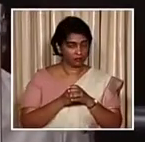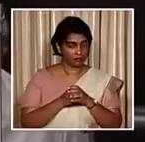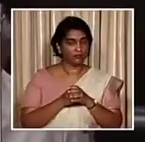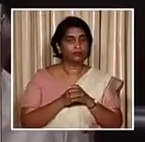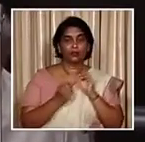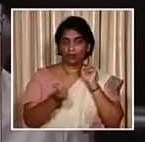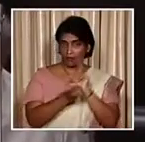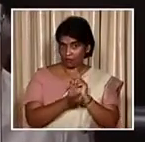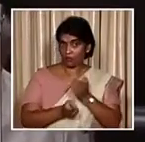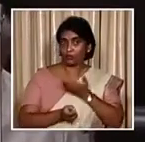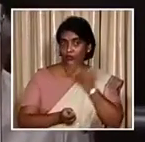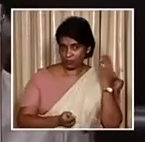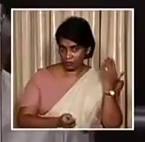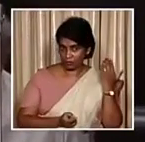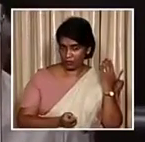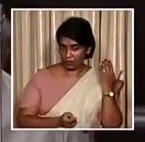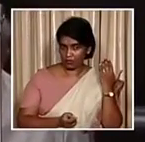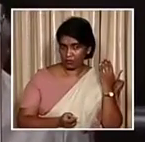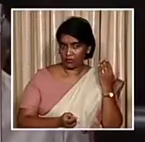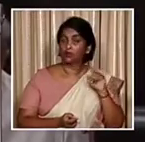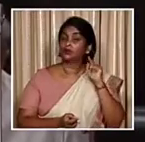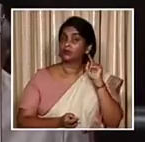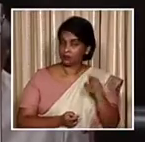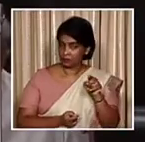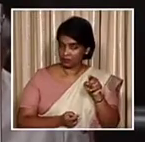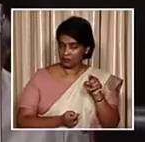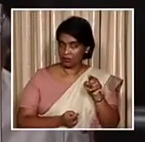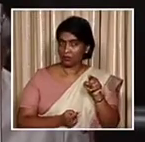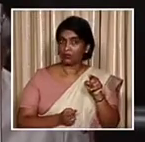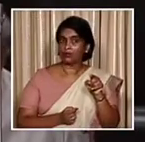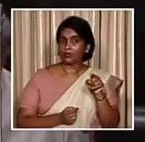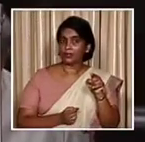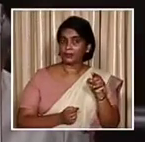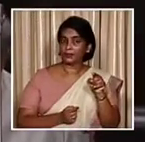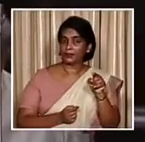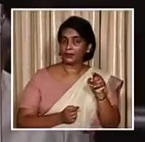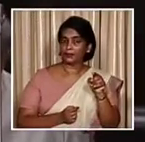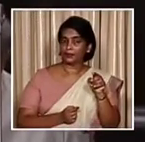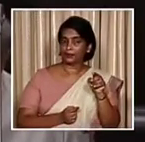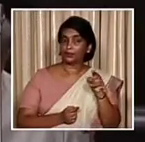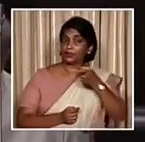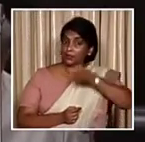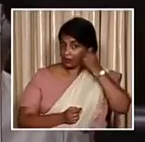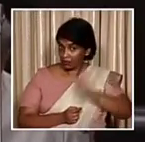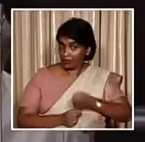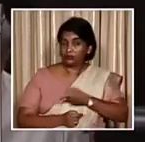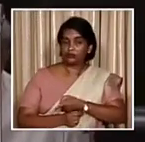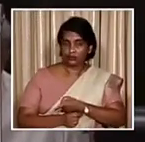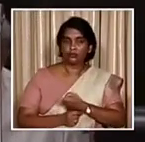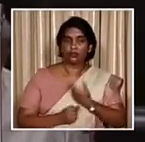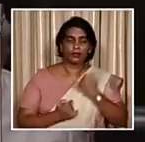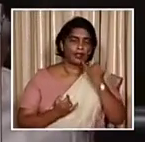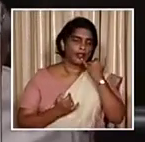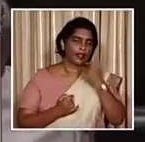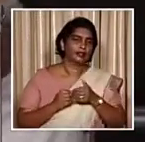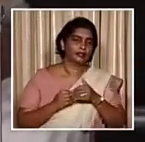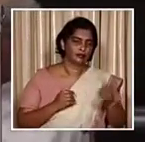or not? I can't force everyone to accept the report. They may find reason not to support it. But